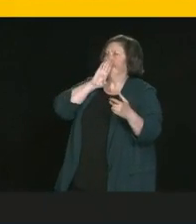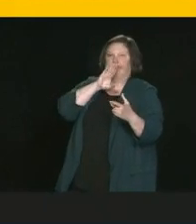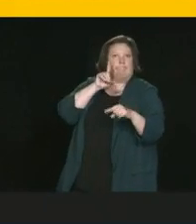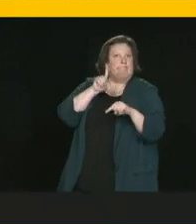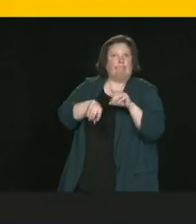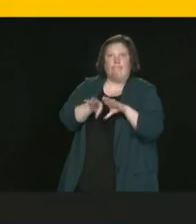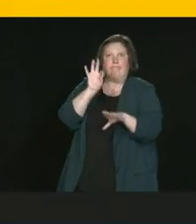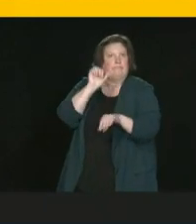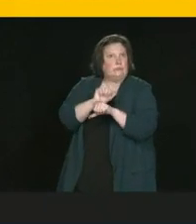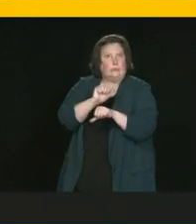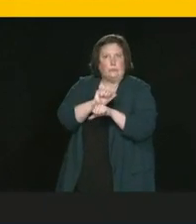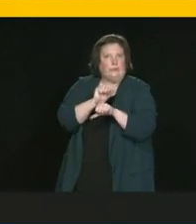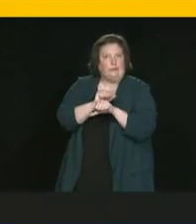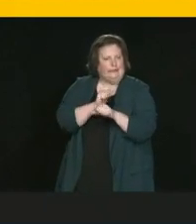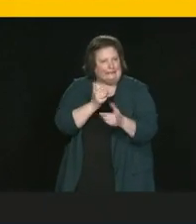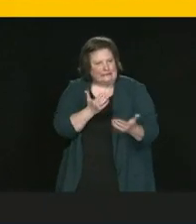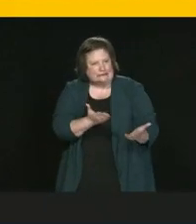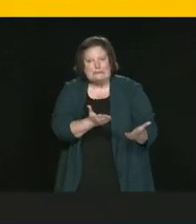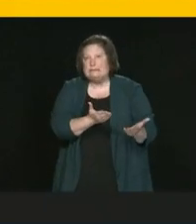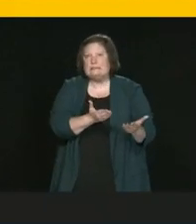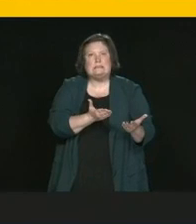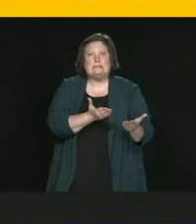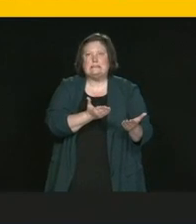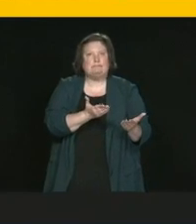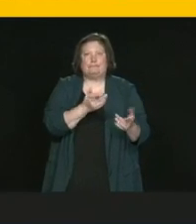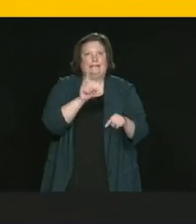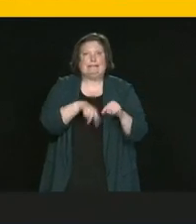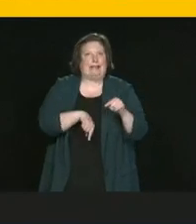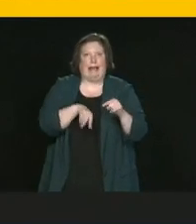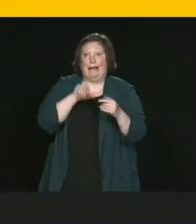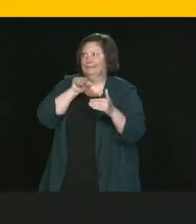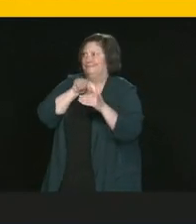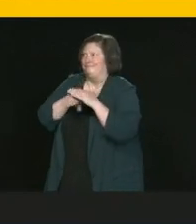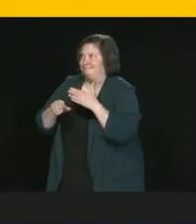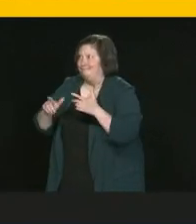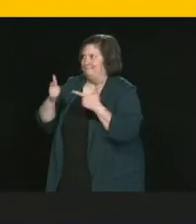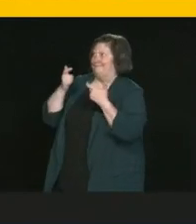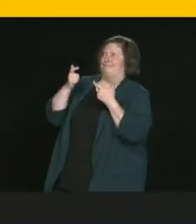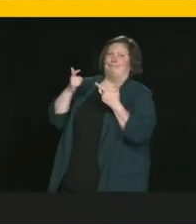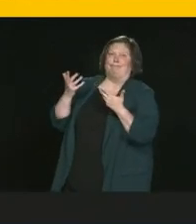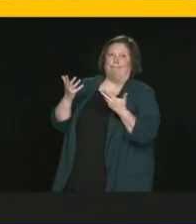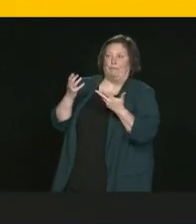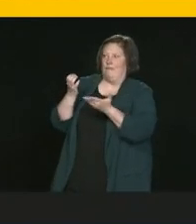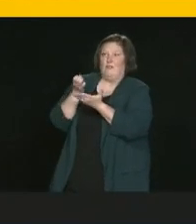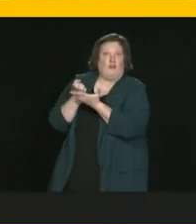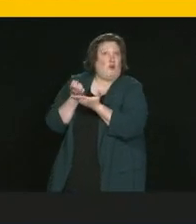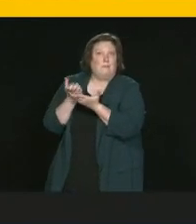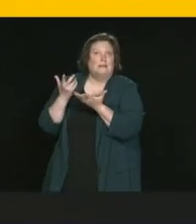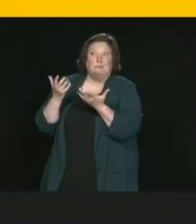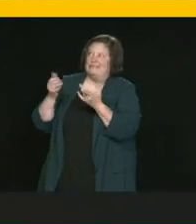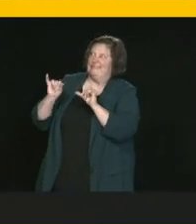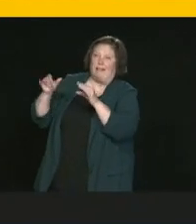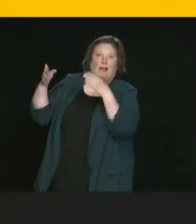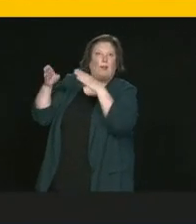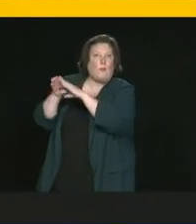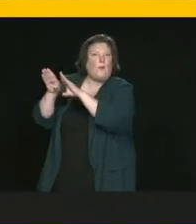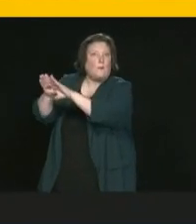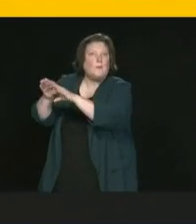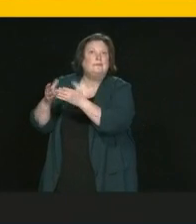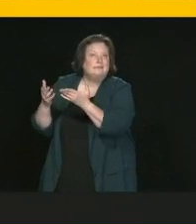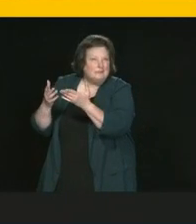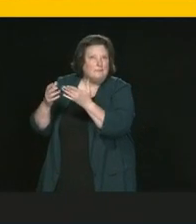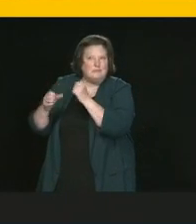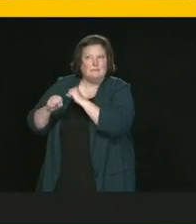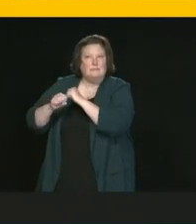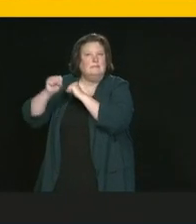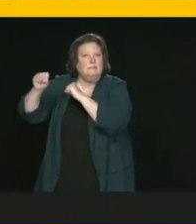because there simply are not enough jobs out there. The economic recovery is coming, but it won't be quick enough